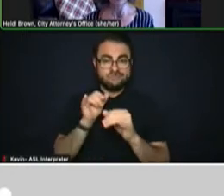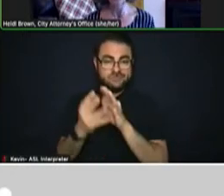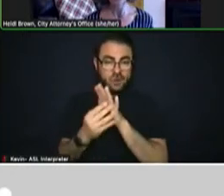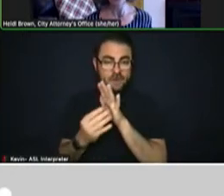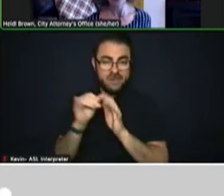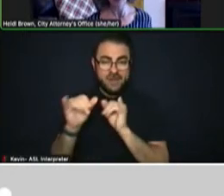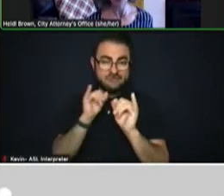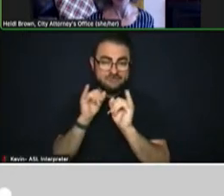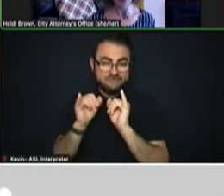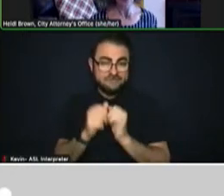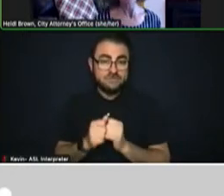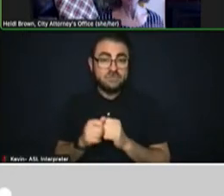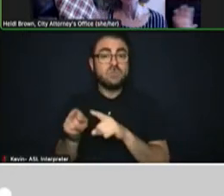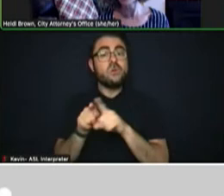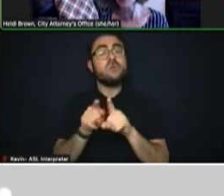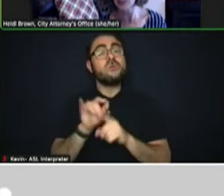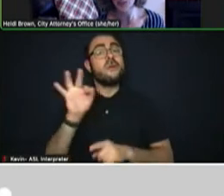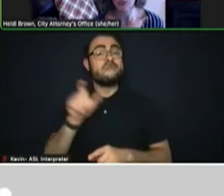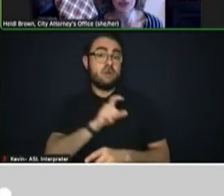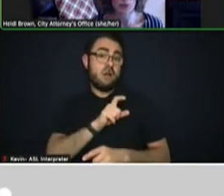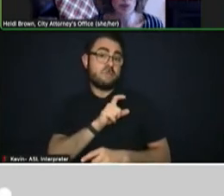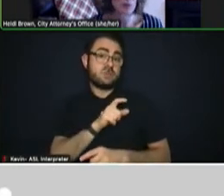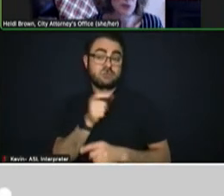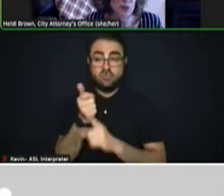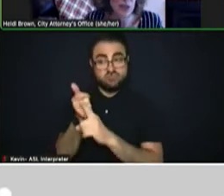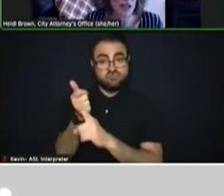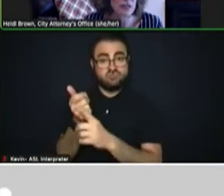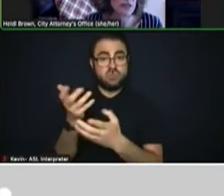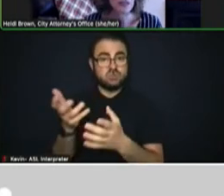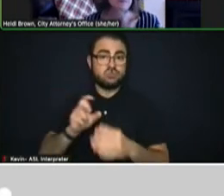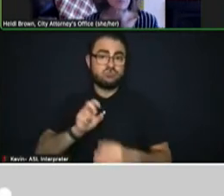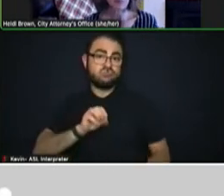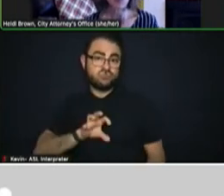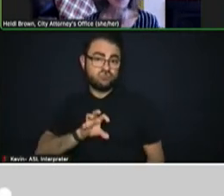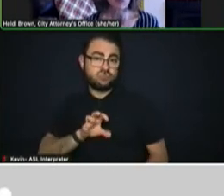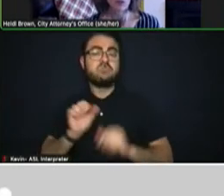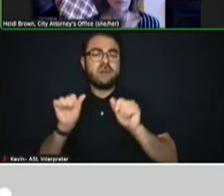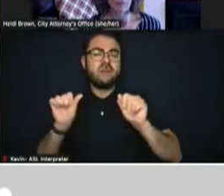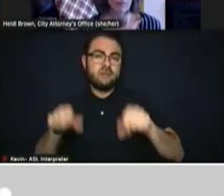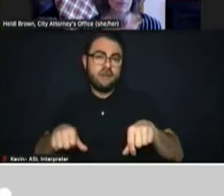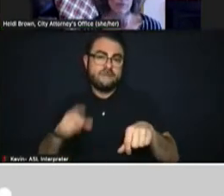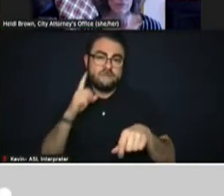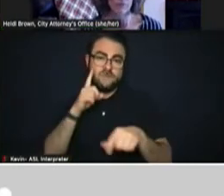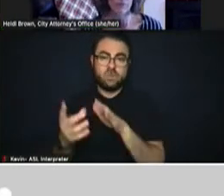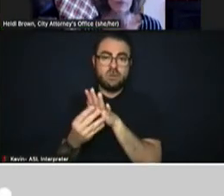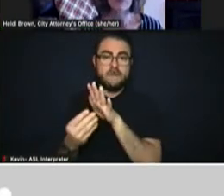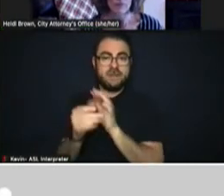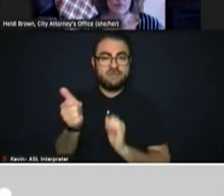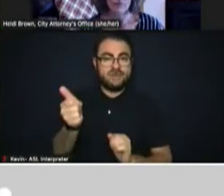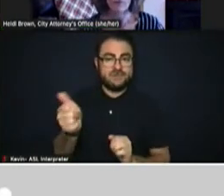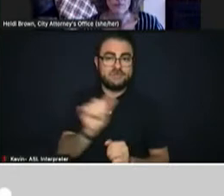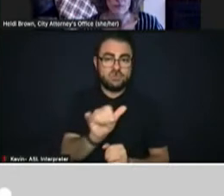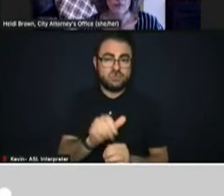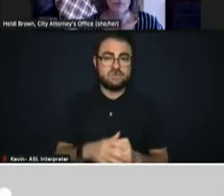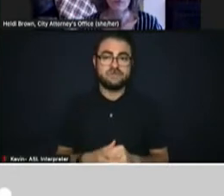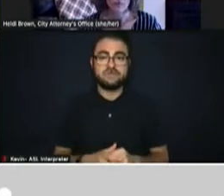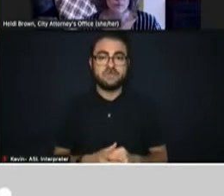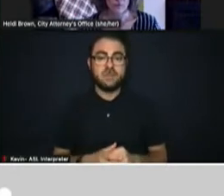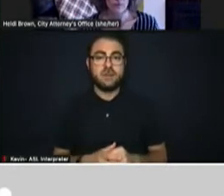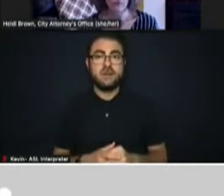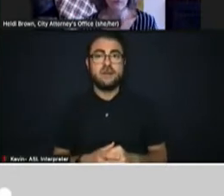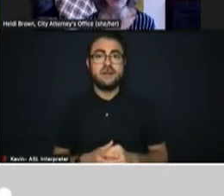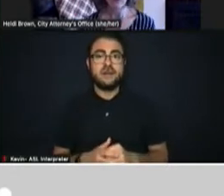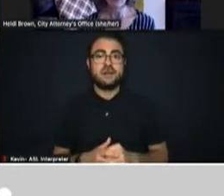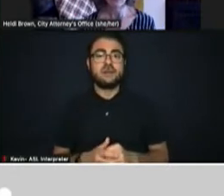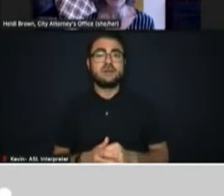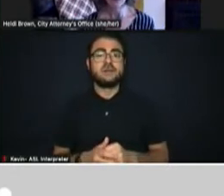officer wants to turn their camera on to record their own statement, they're welcome to do that. I thank you for that clarity. Because